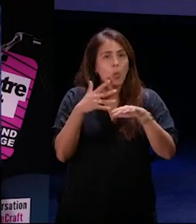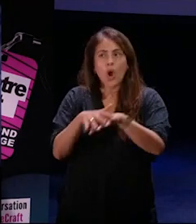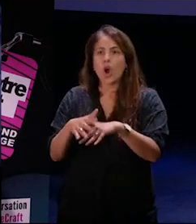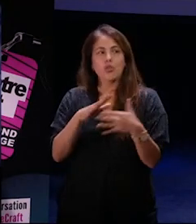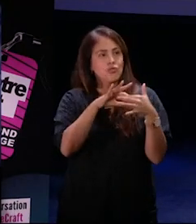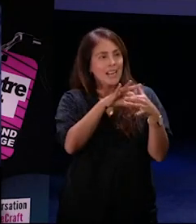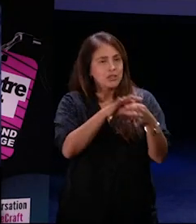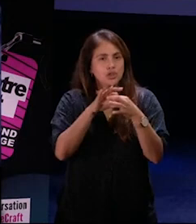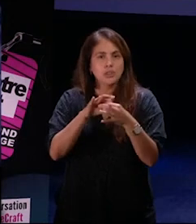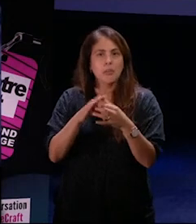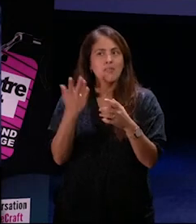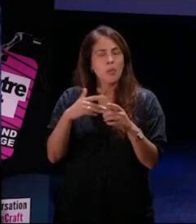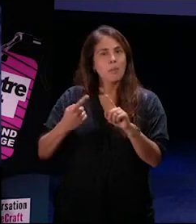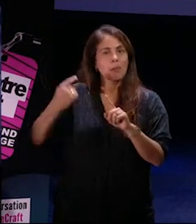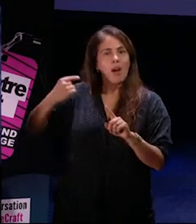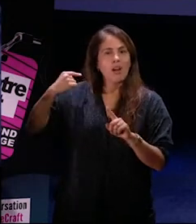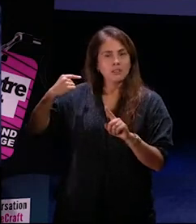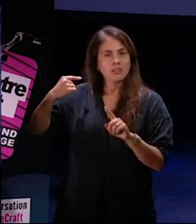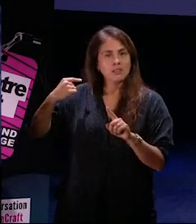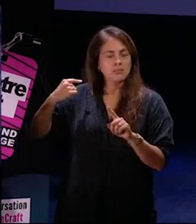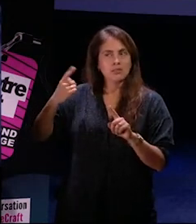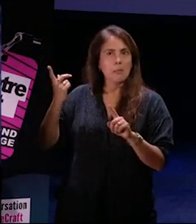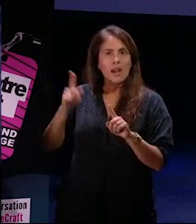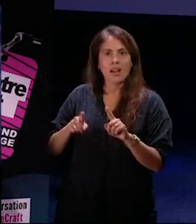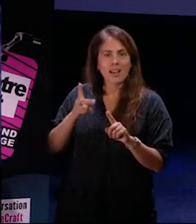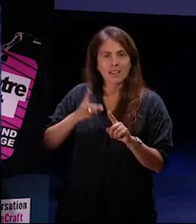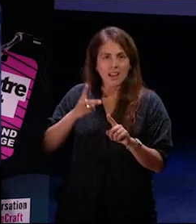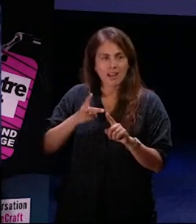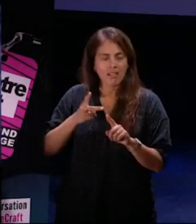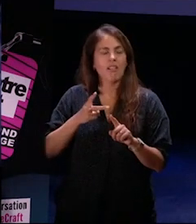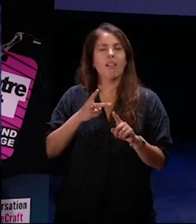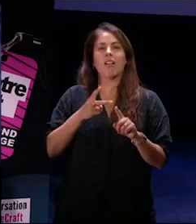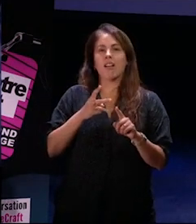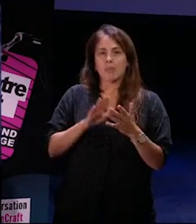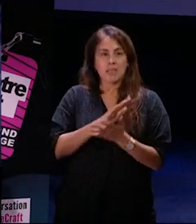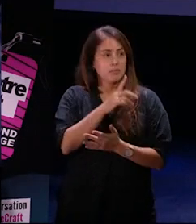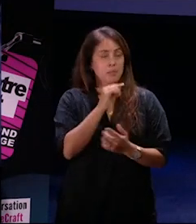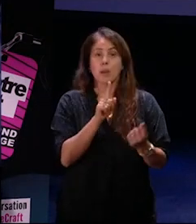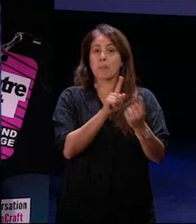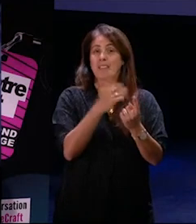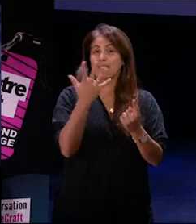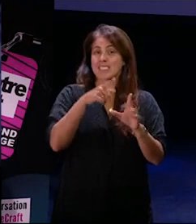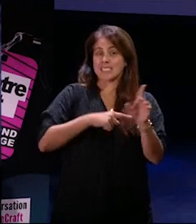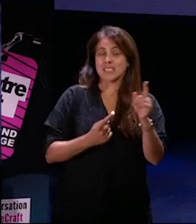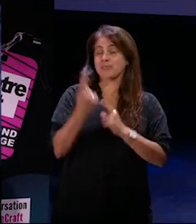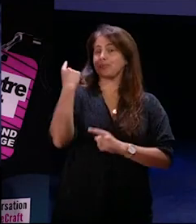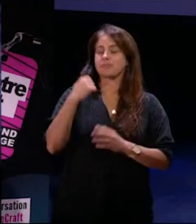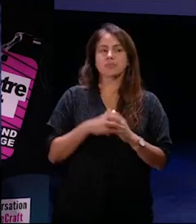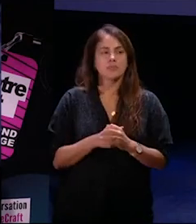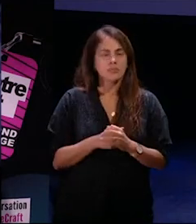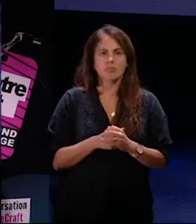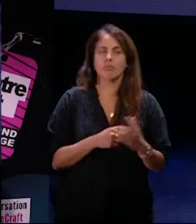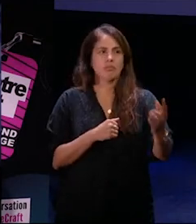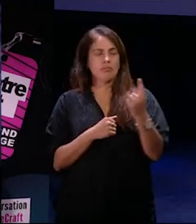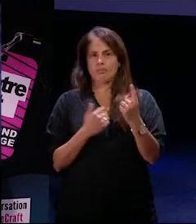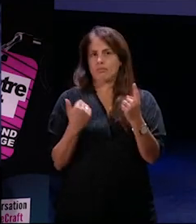you've invested in the past will suddenly be coming back to you. So suddenly somebody that you met 15 years ago is saying, oh,